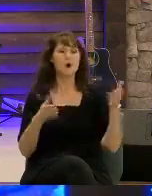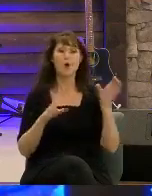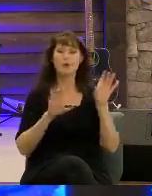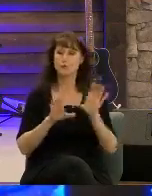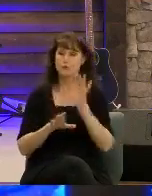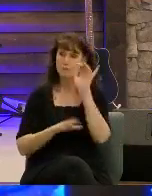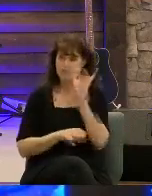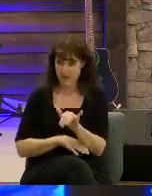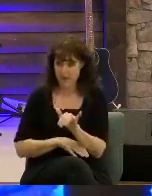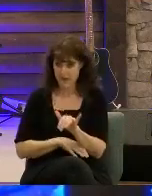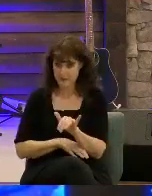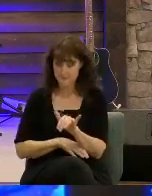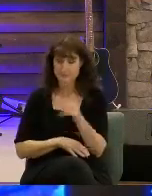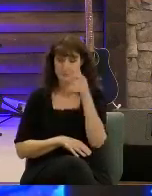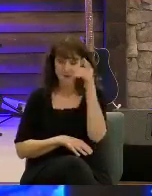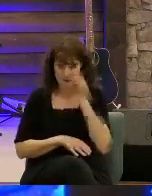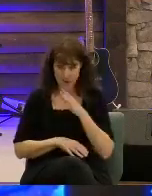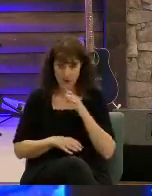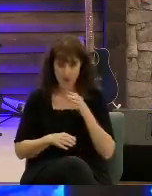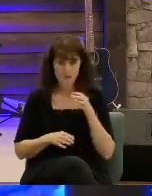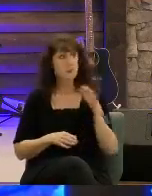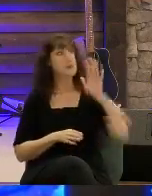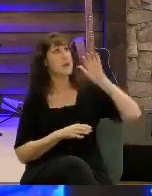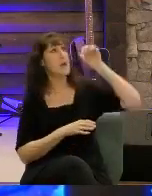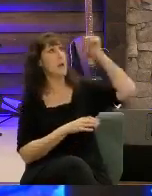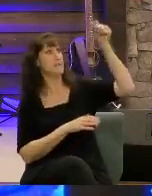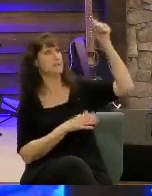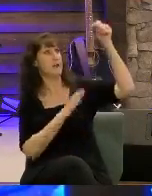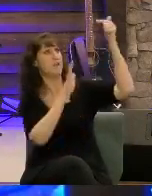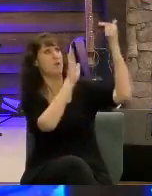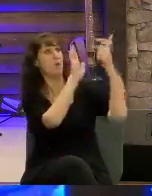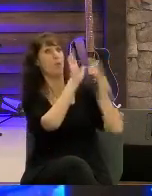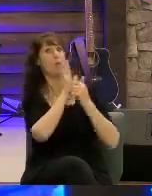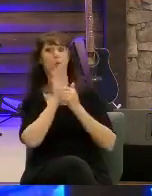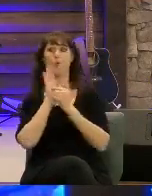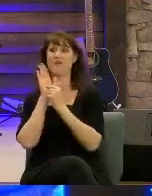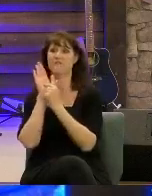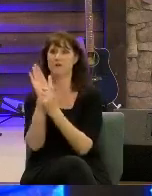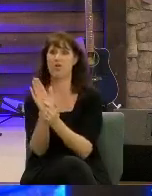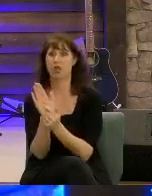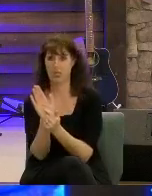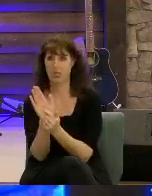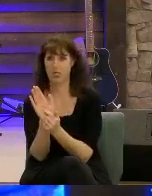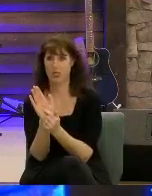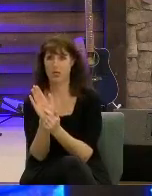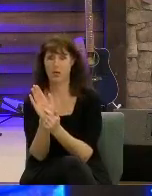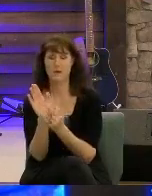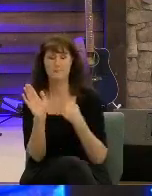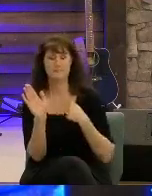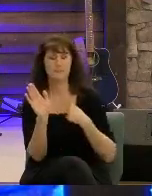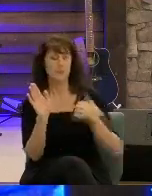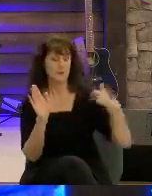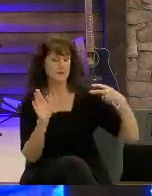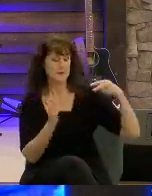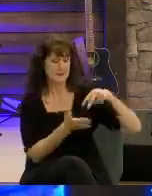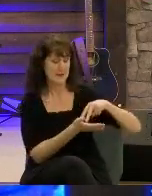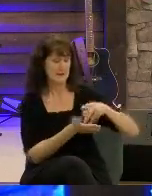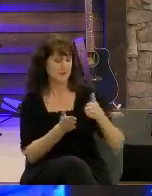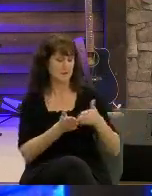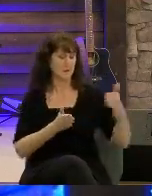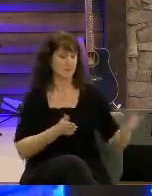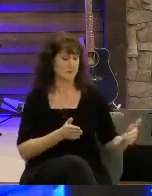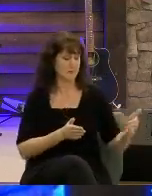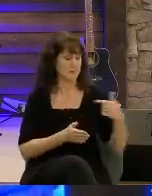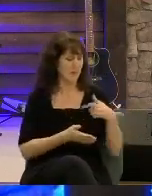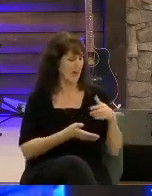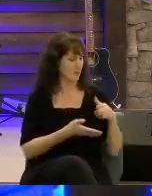right. God reveals himself to us, as I told you. When I was standing over here on this edge of the cross, I was